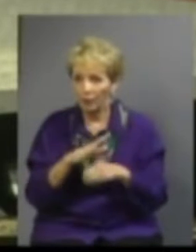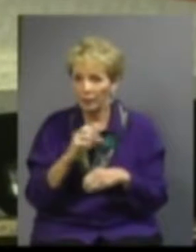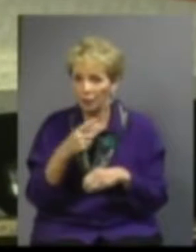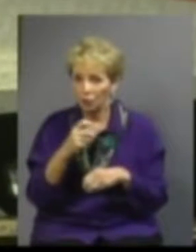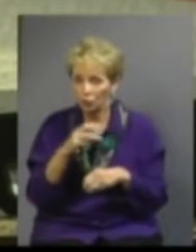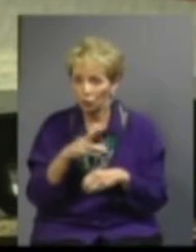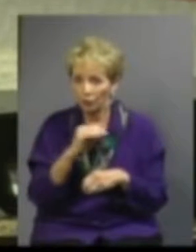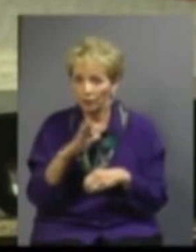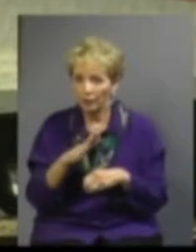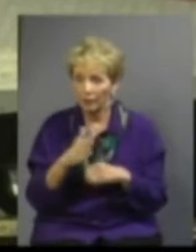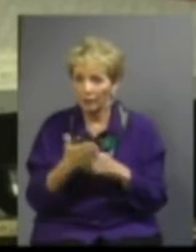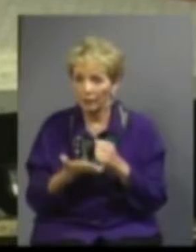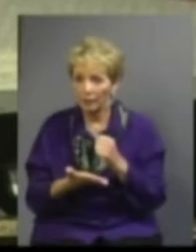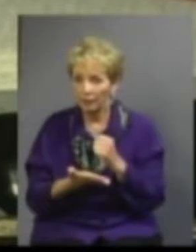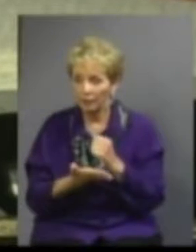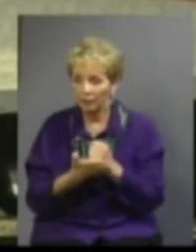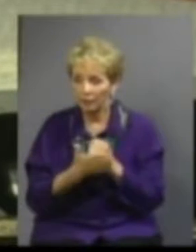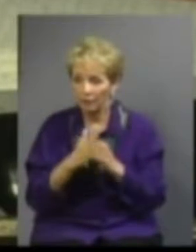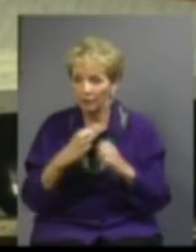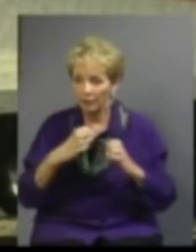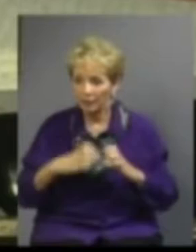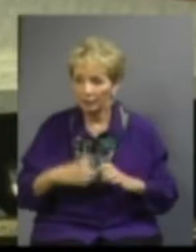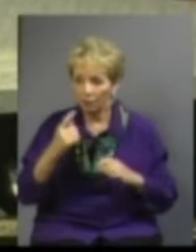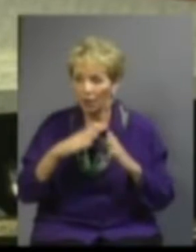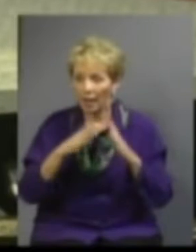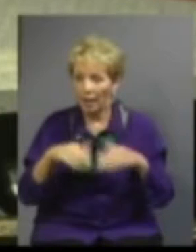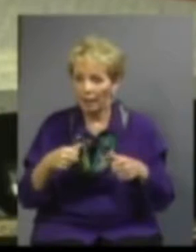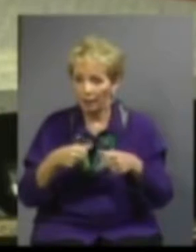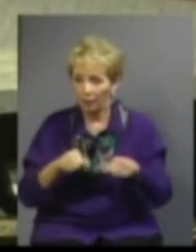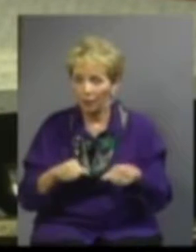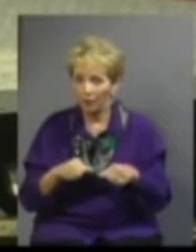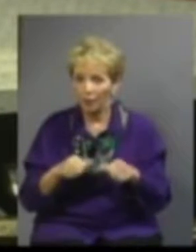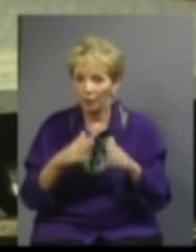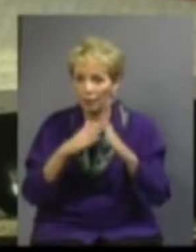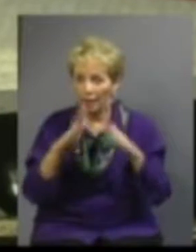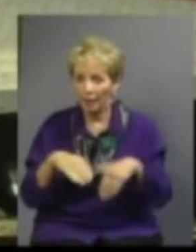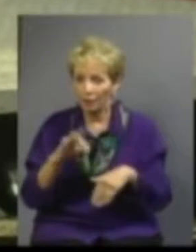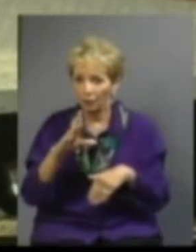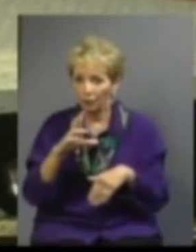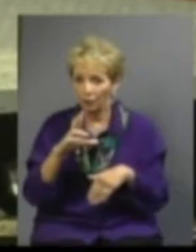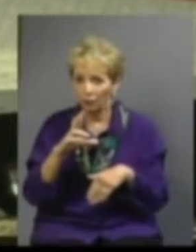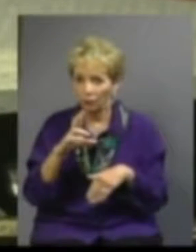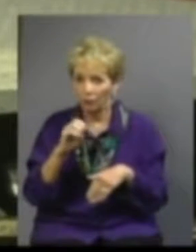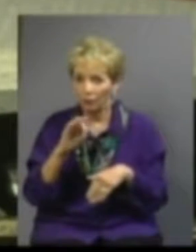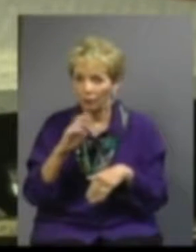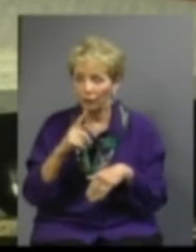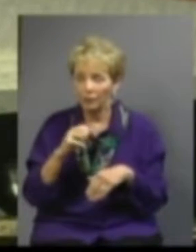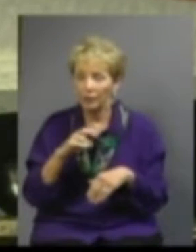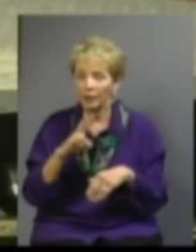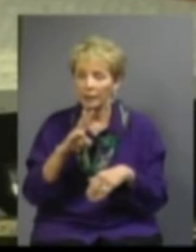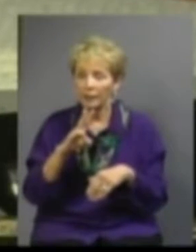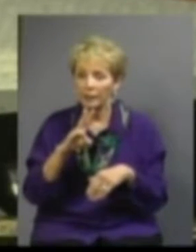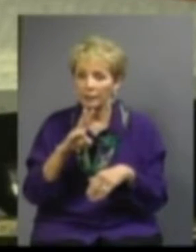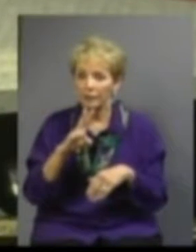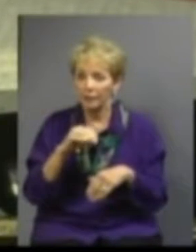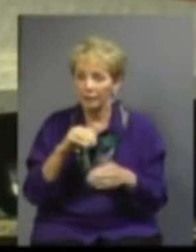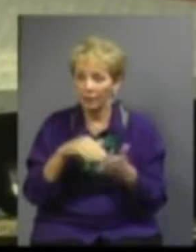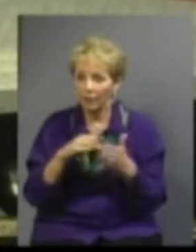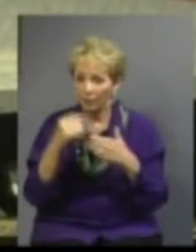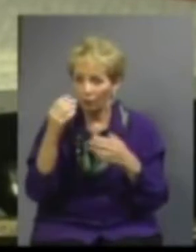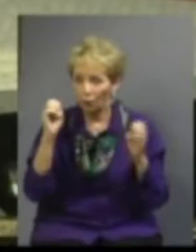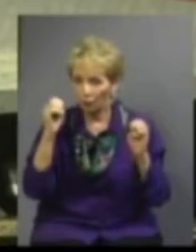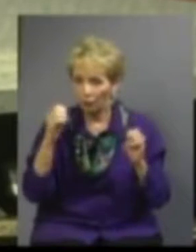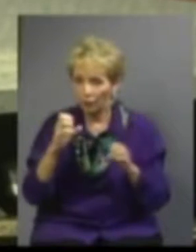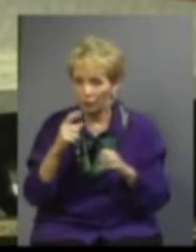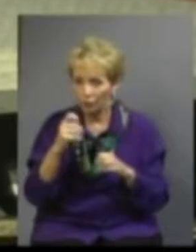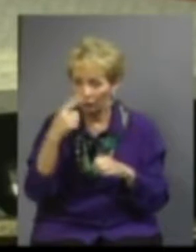and their assistance to clients for housing deposits. The House of Refuge, $7,500. This is the emergency shelter